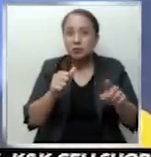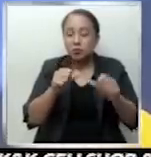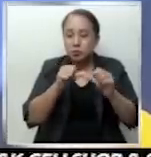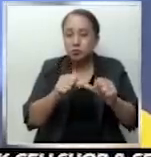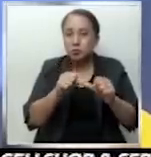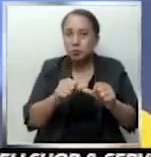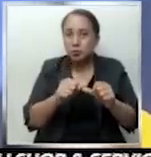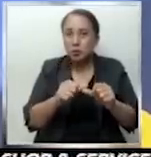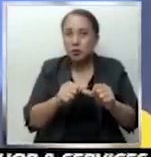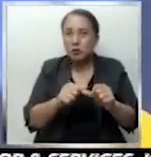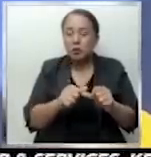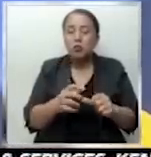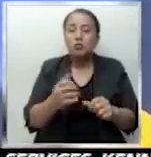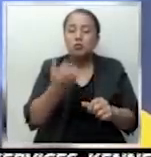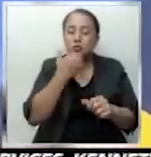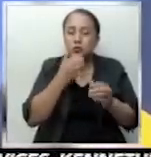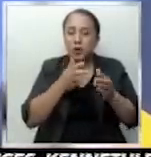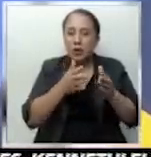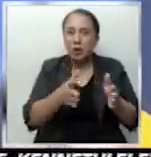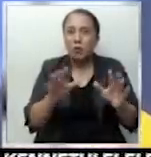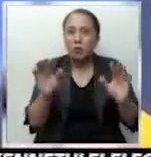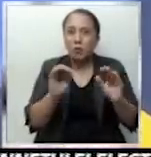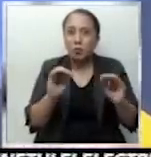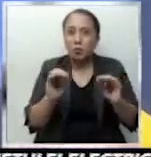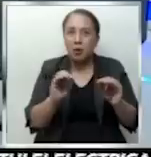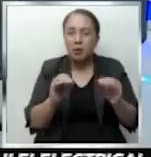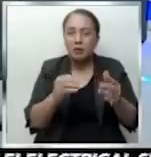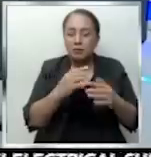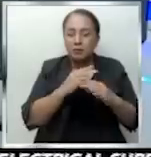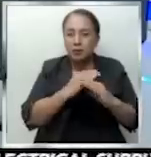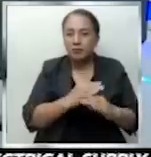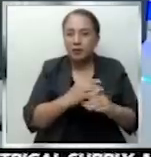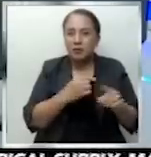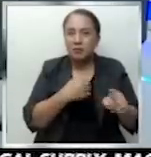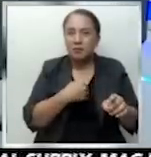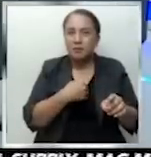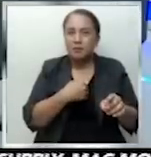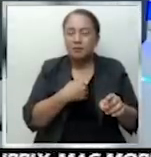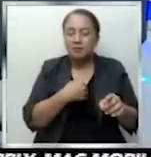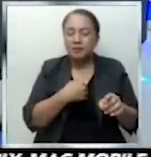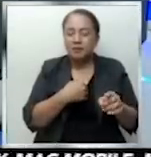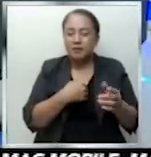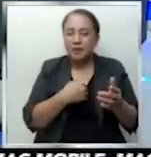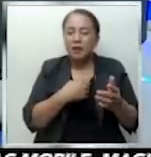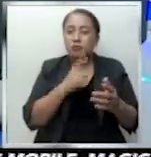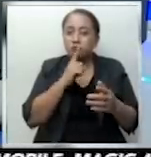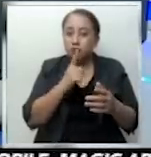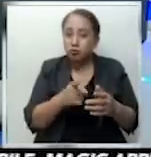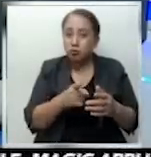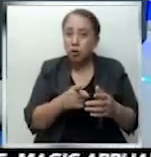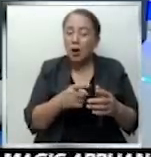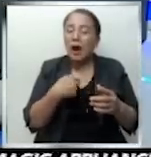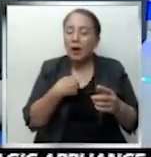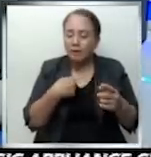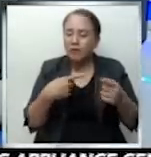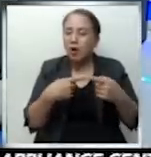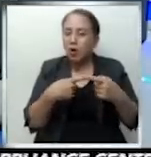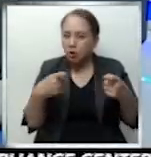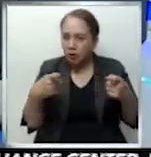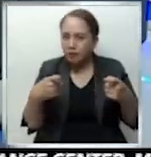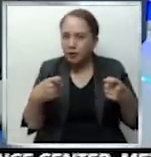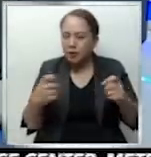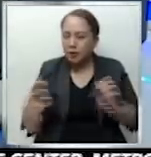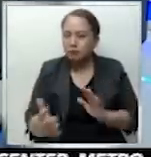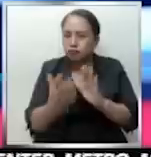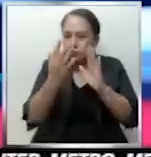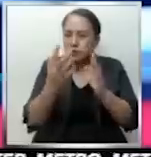wrong path, no amount of guardrails can prevent derailing or a crash, and there will surely be conflict and confrontation. Would you like